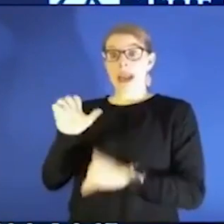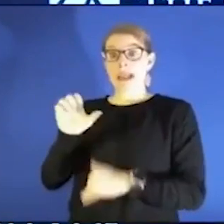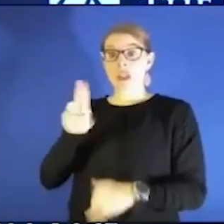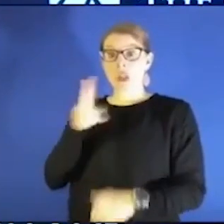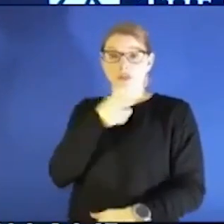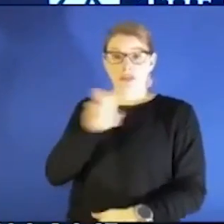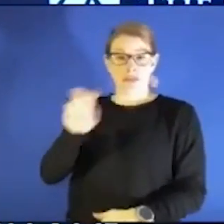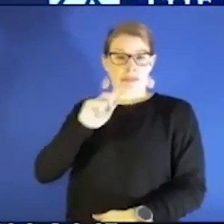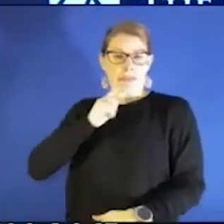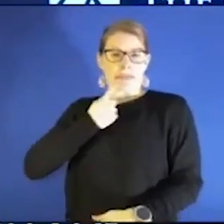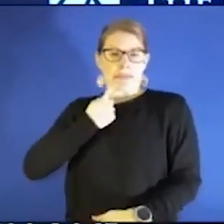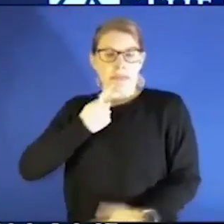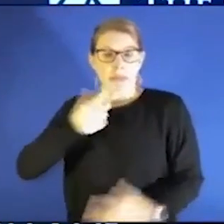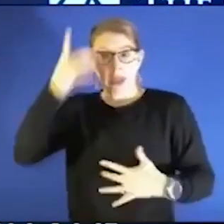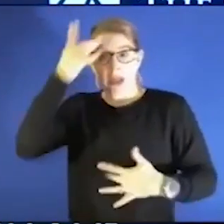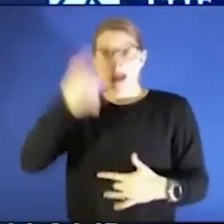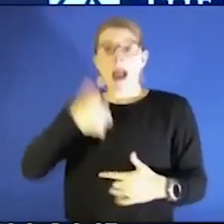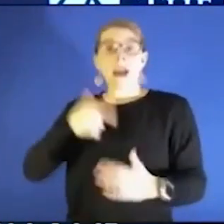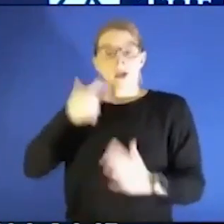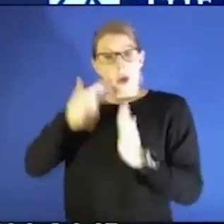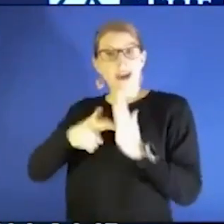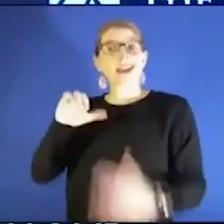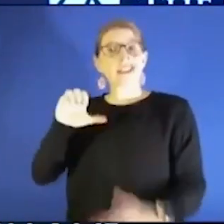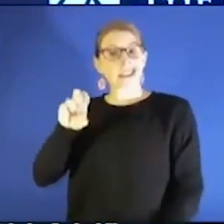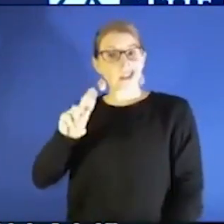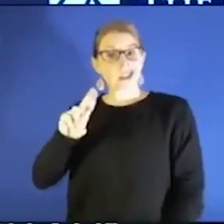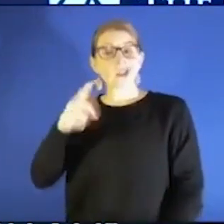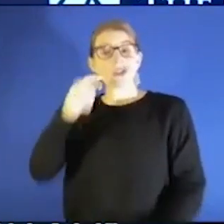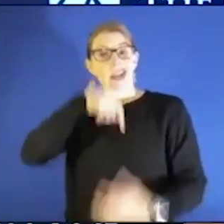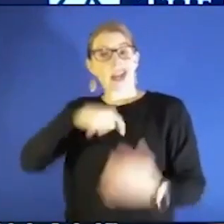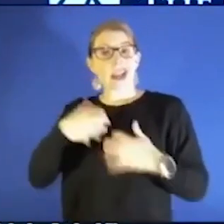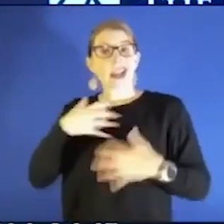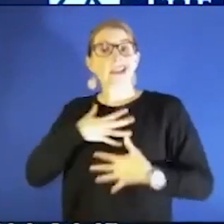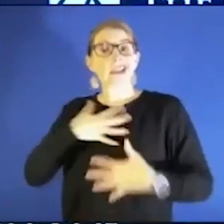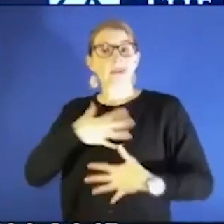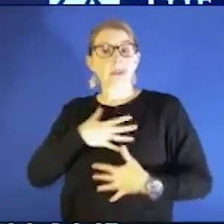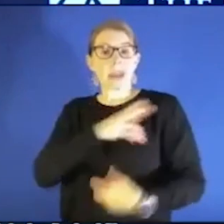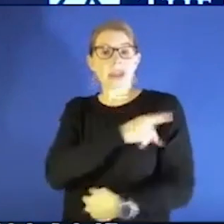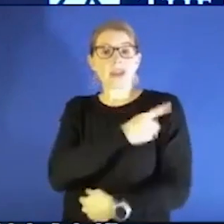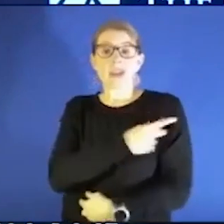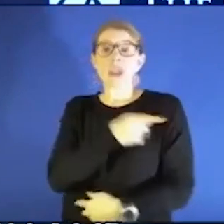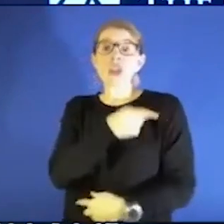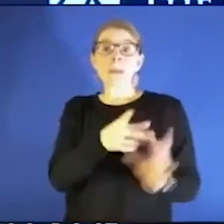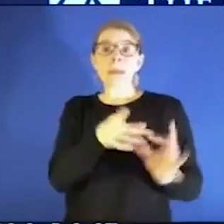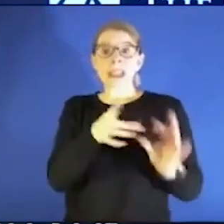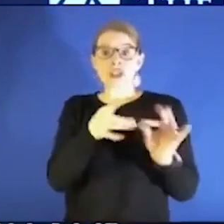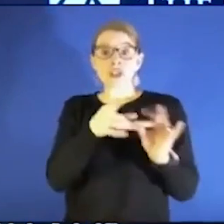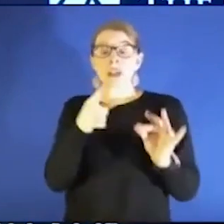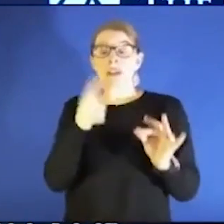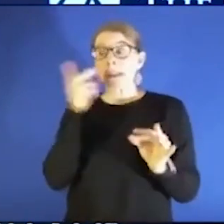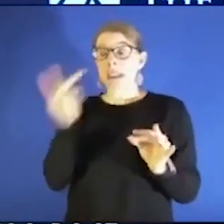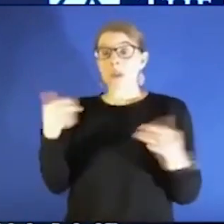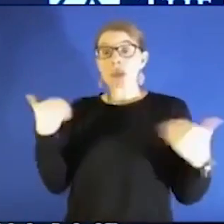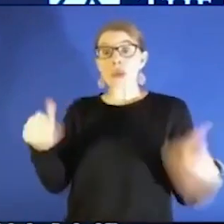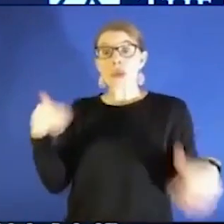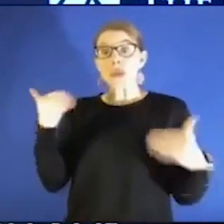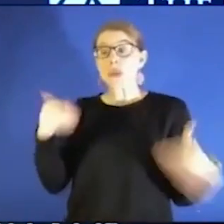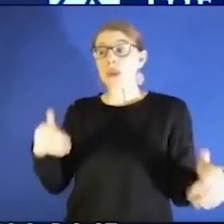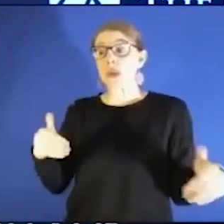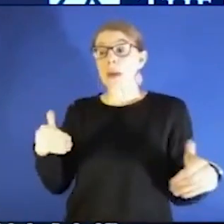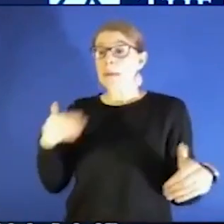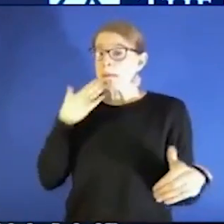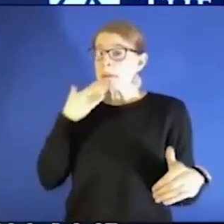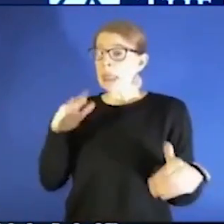what I was noticing with our ICU patients, the ventilated patients. They are, and as you mentioned, we've seen the highest case mix index that we've